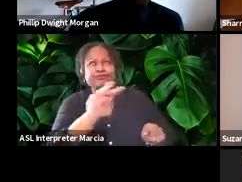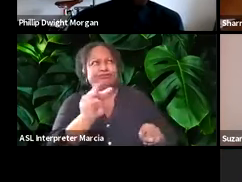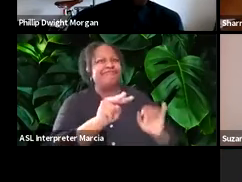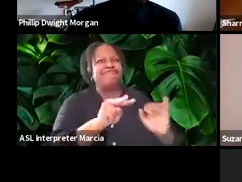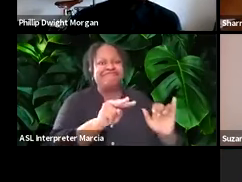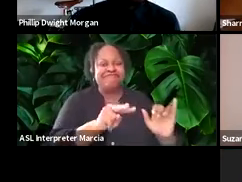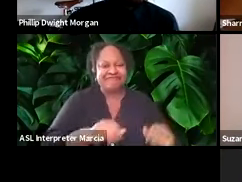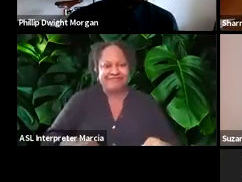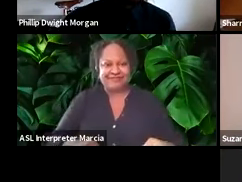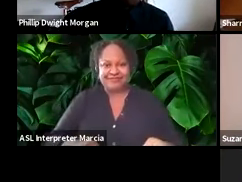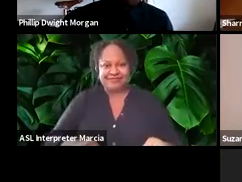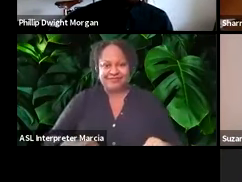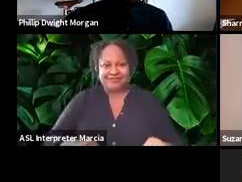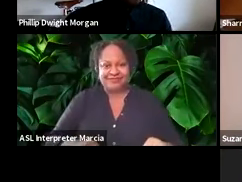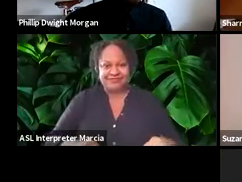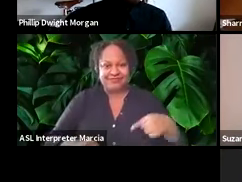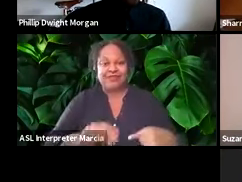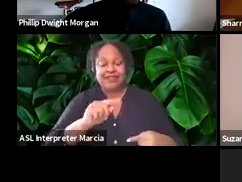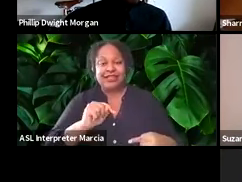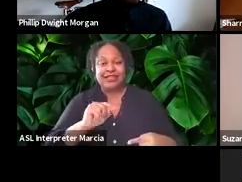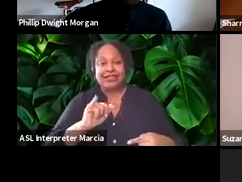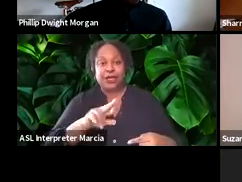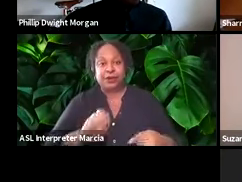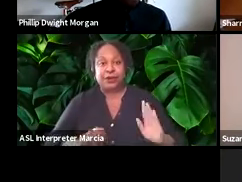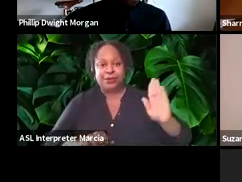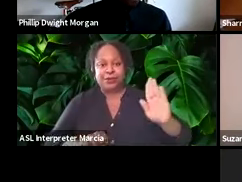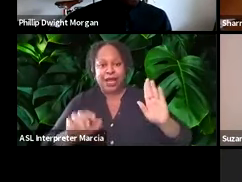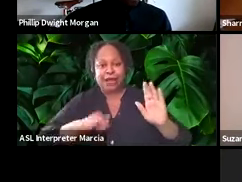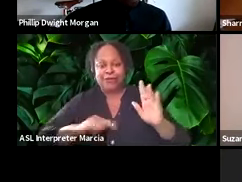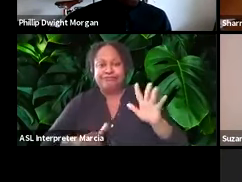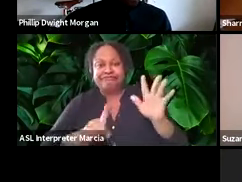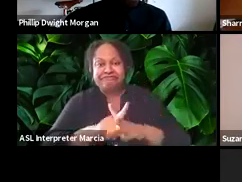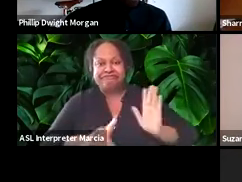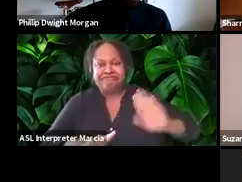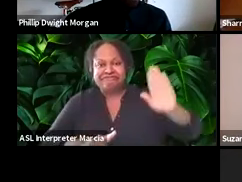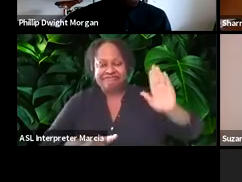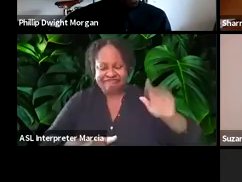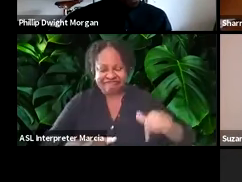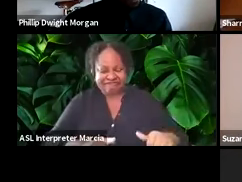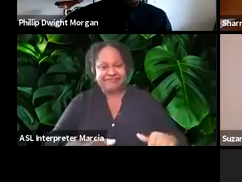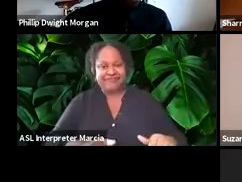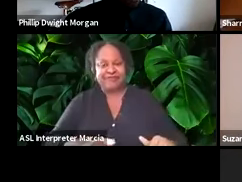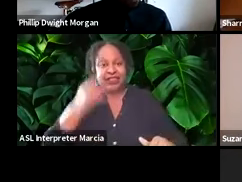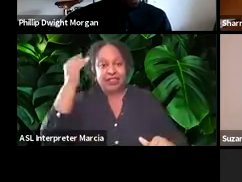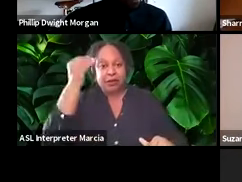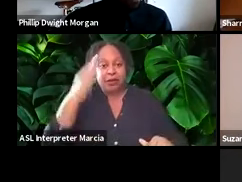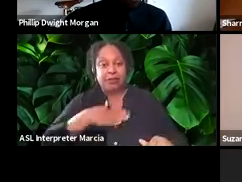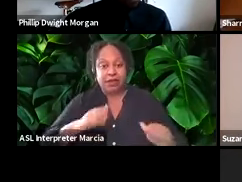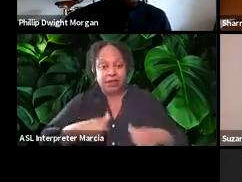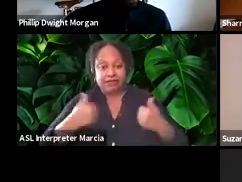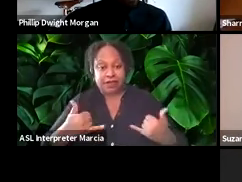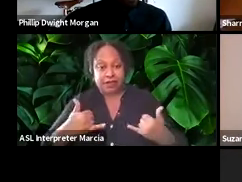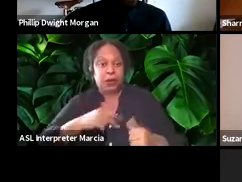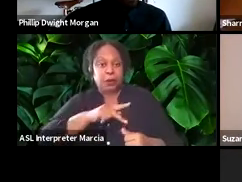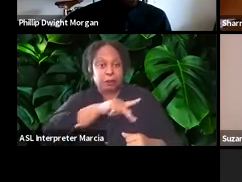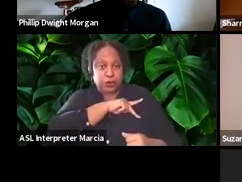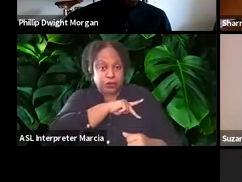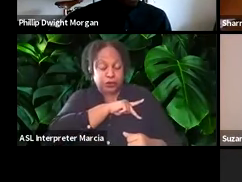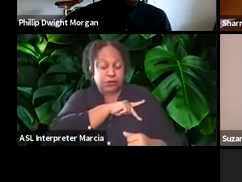I'll hop in just to add to that, because I think I'm at a place in my life personally